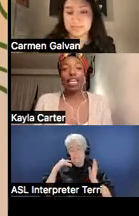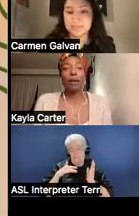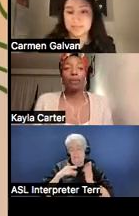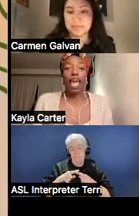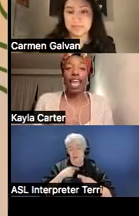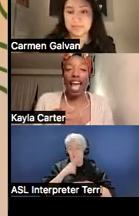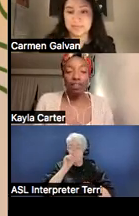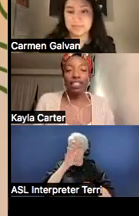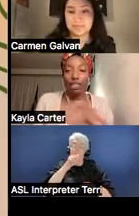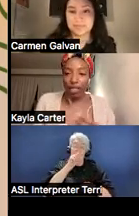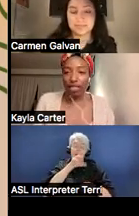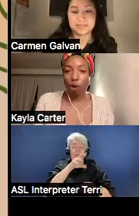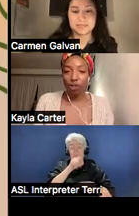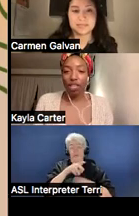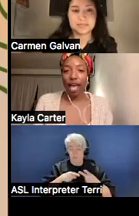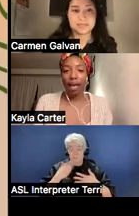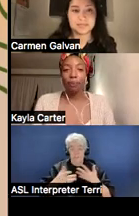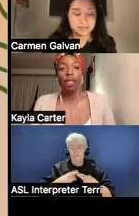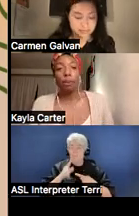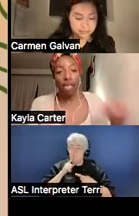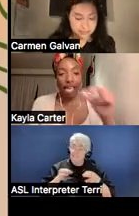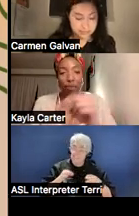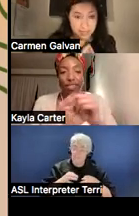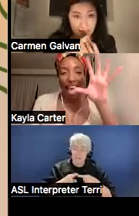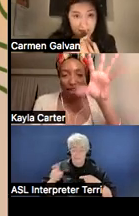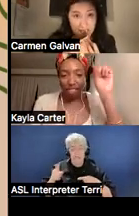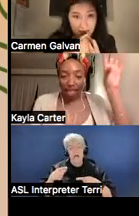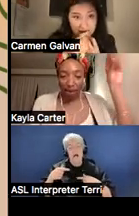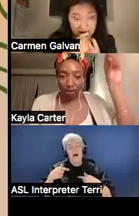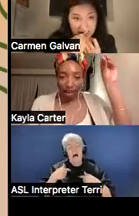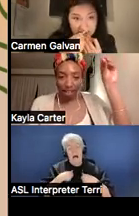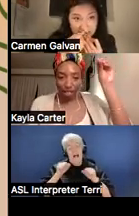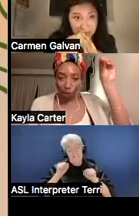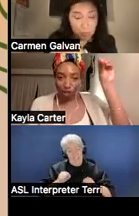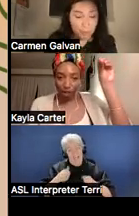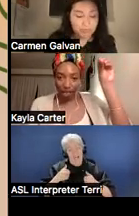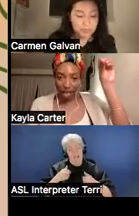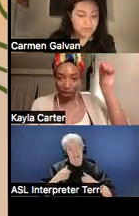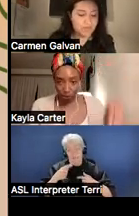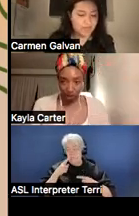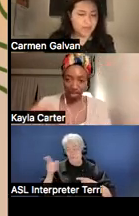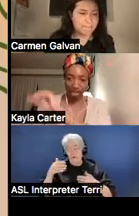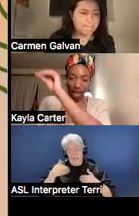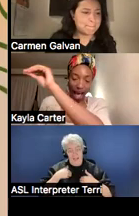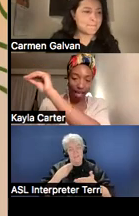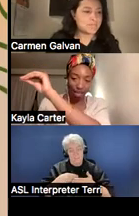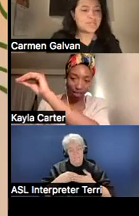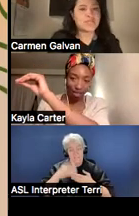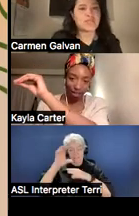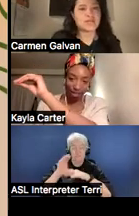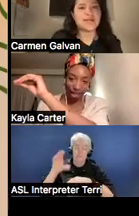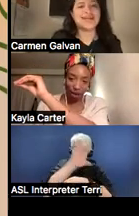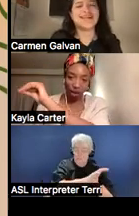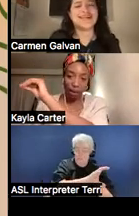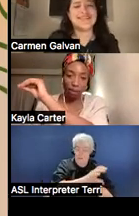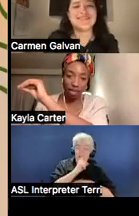learned. And having to explain to this person that being able to have the money, the disposable income to put in a high yield